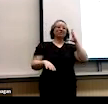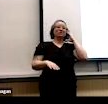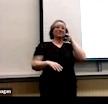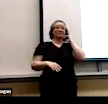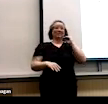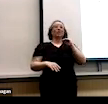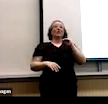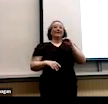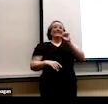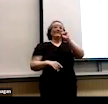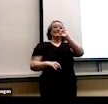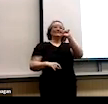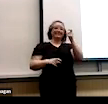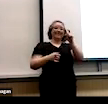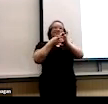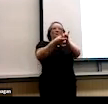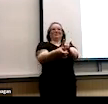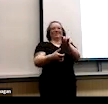appointments.